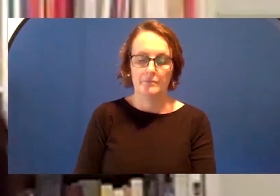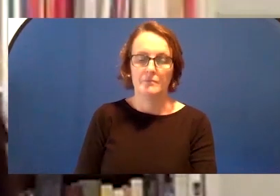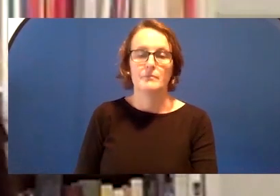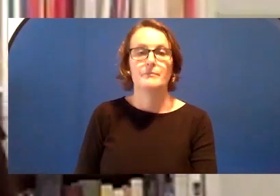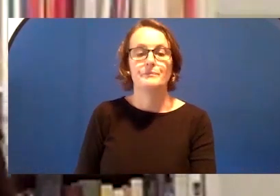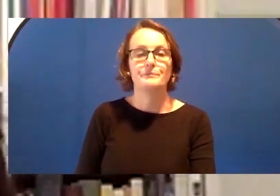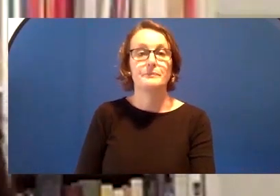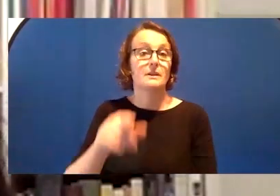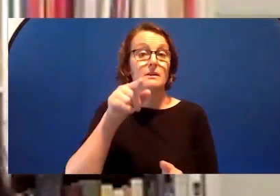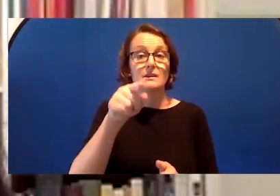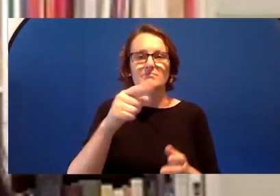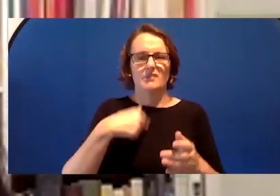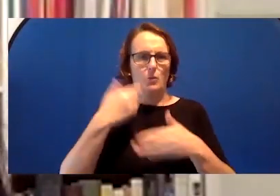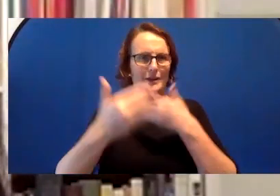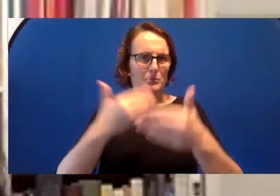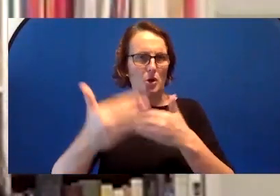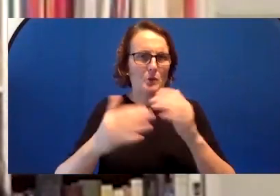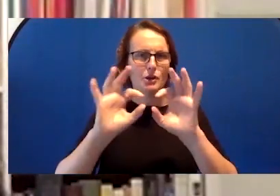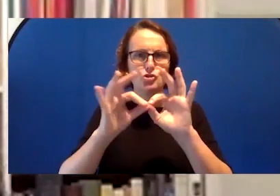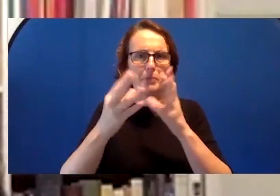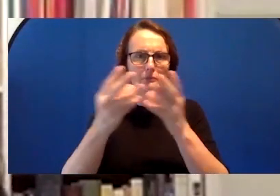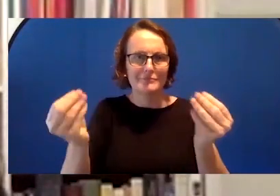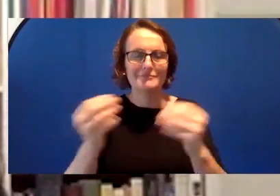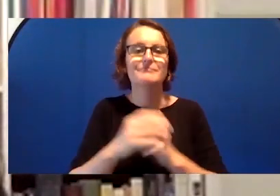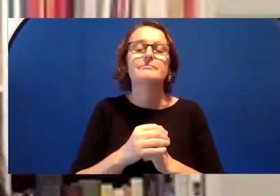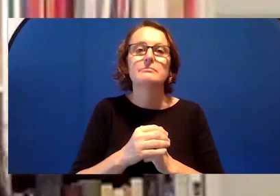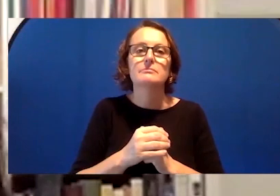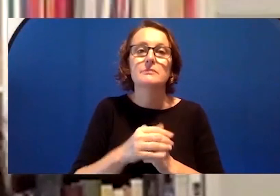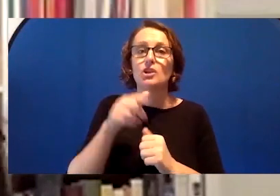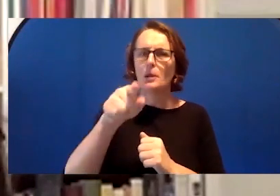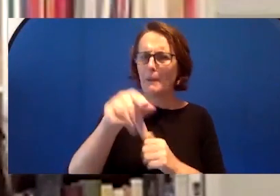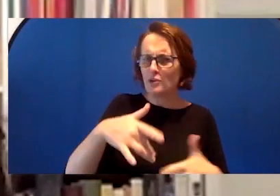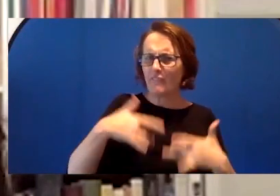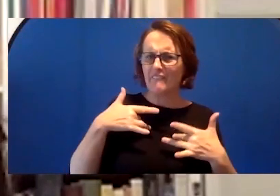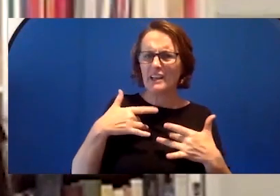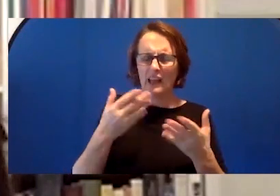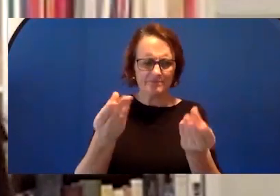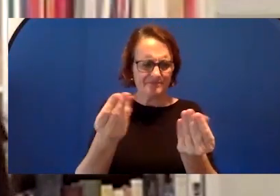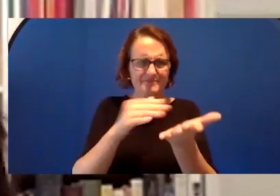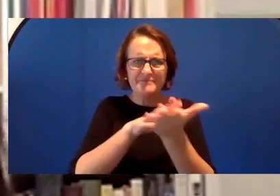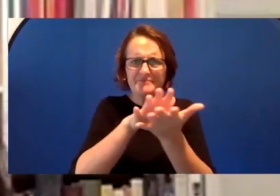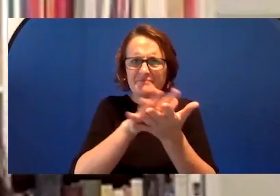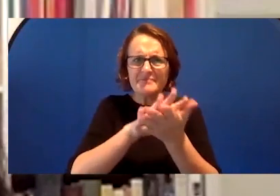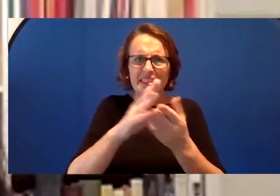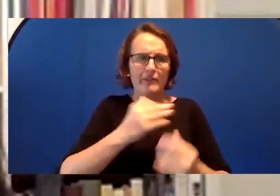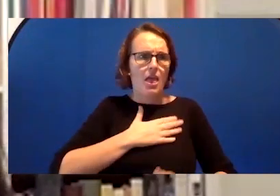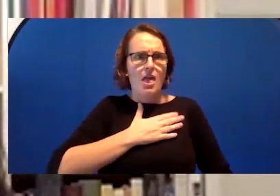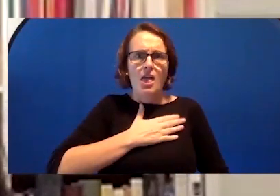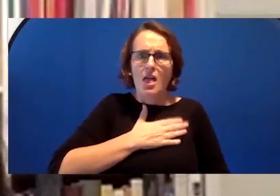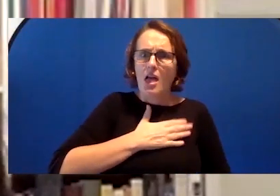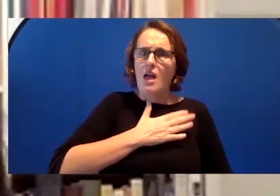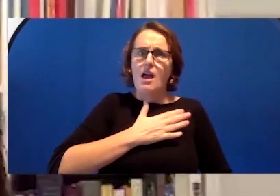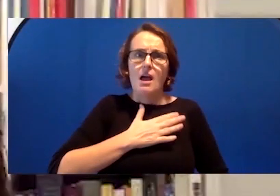from less saliva production, a faster heart rate, sweaty palms, that feeling of adrenaline coursing through our body,